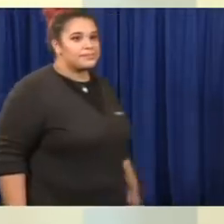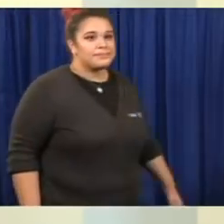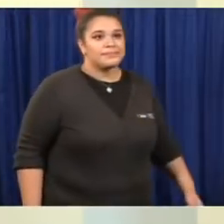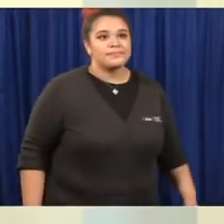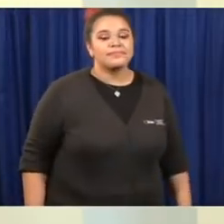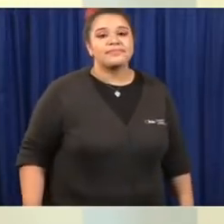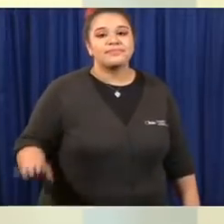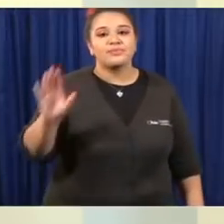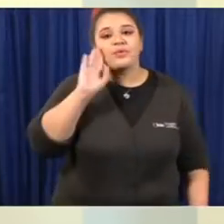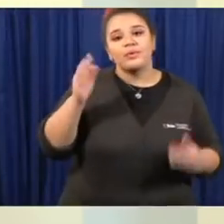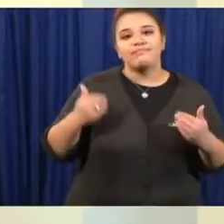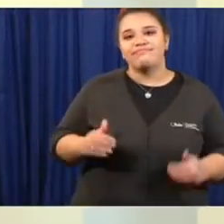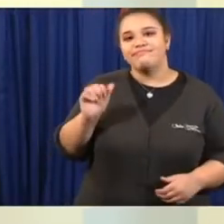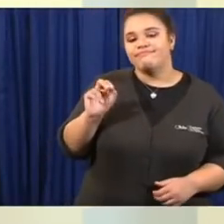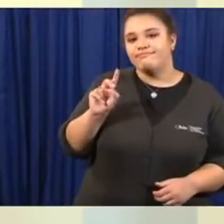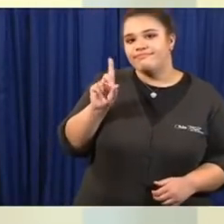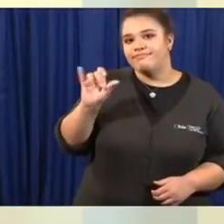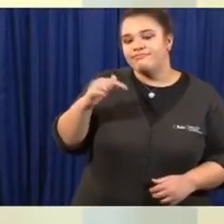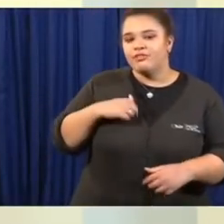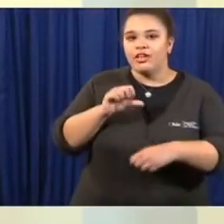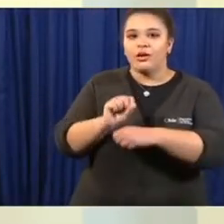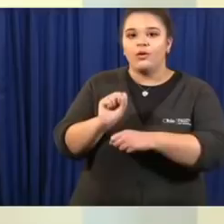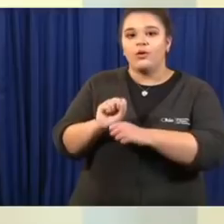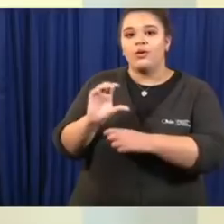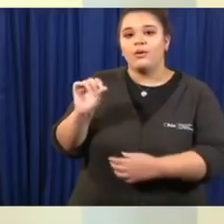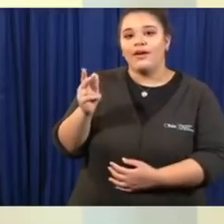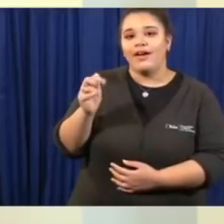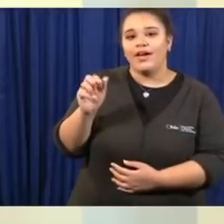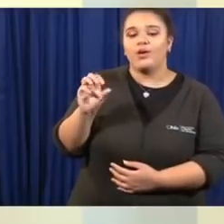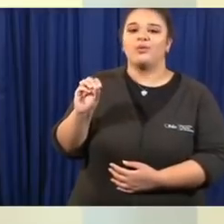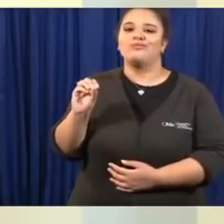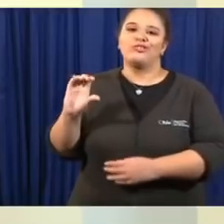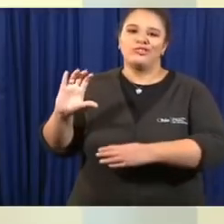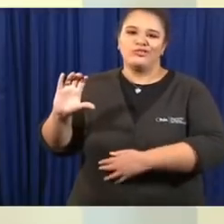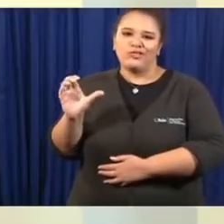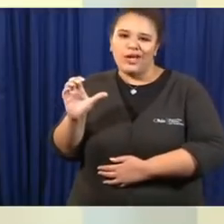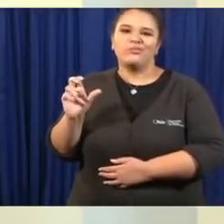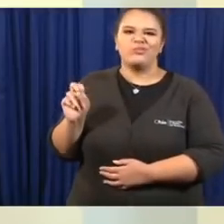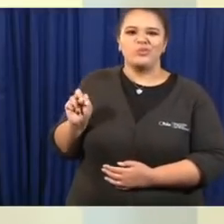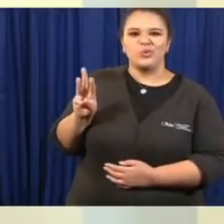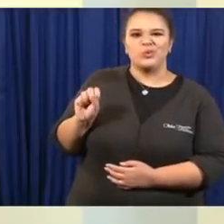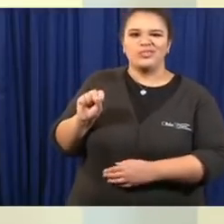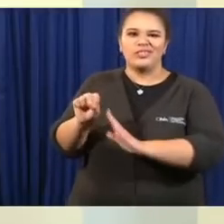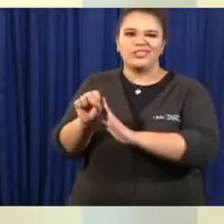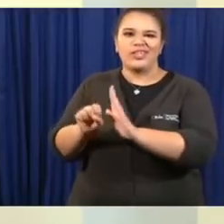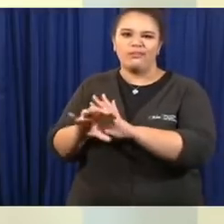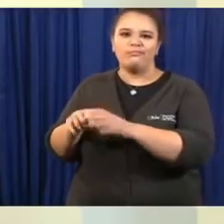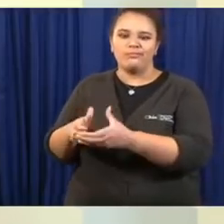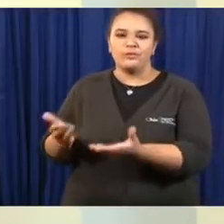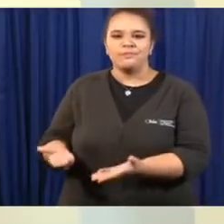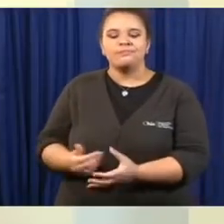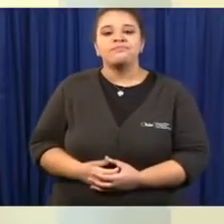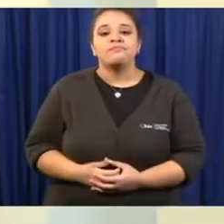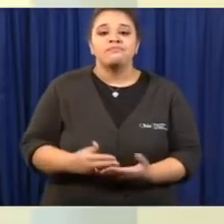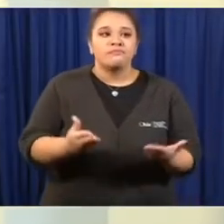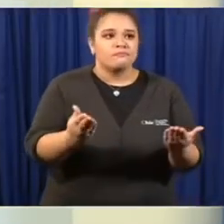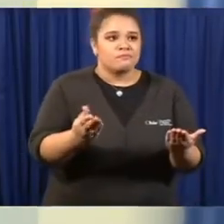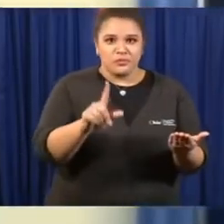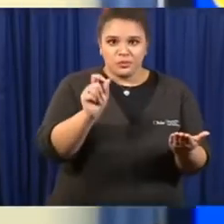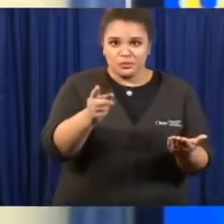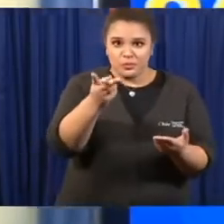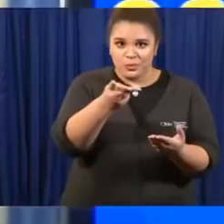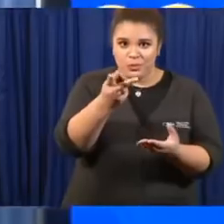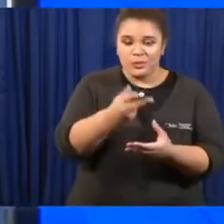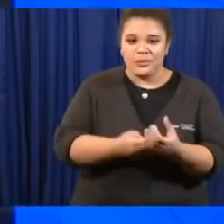Hi, Andy Chow with Ohio Public Radio and Television State House News Bureau. For the governor and for Dr. Acton, it seems like